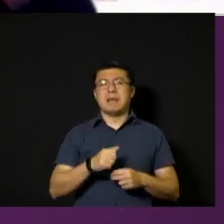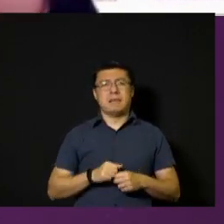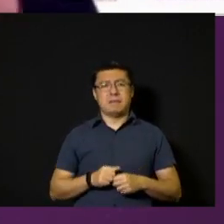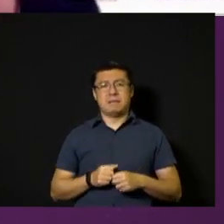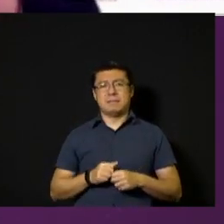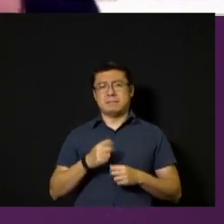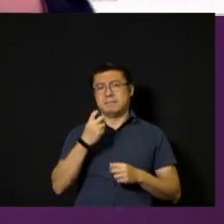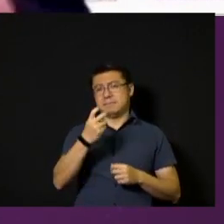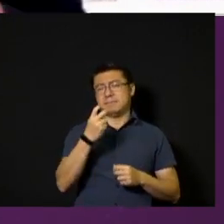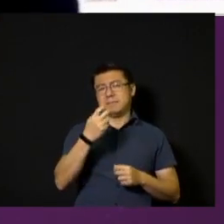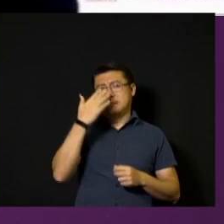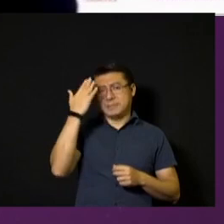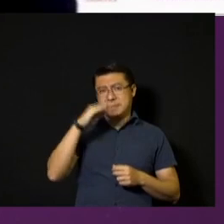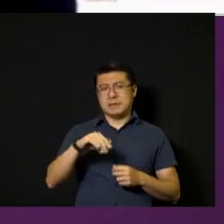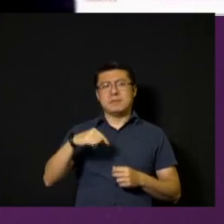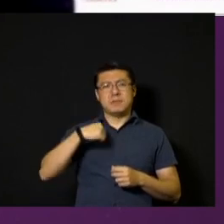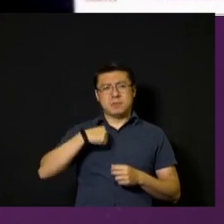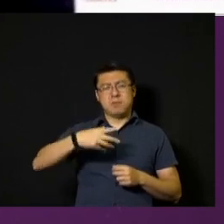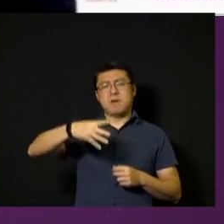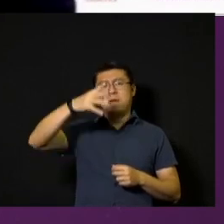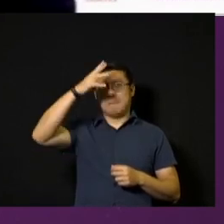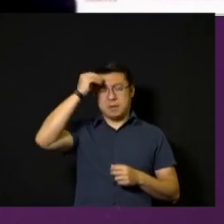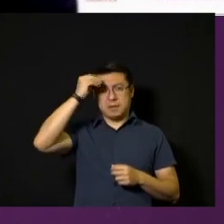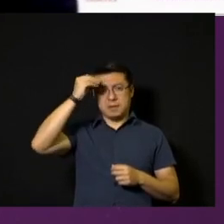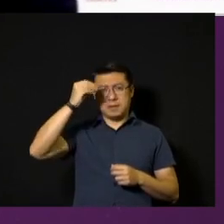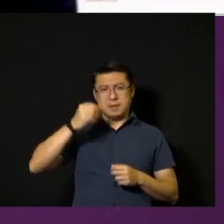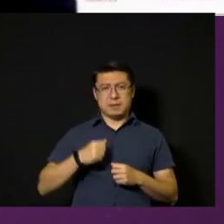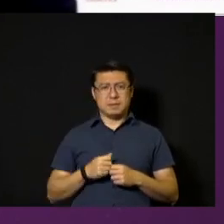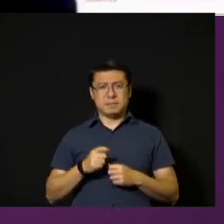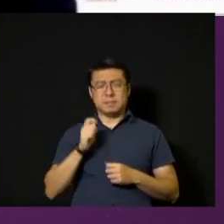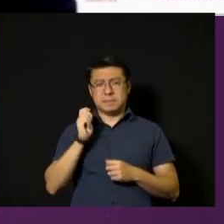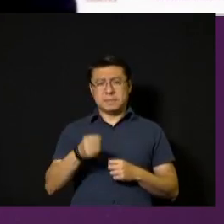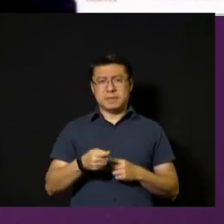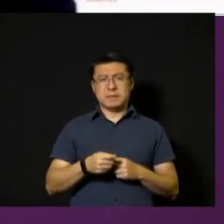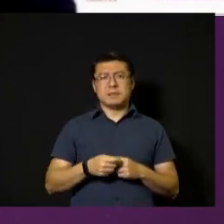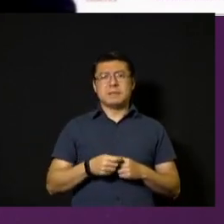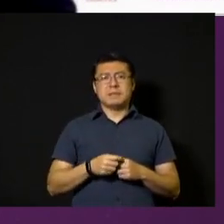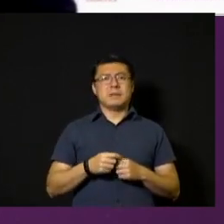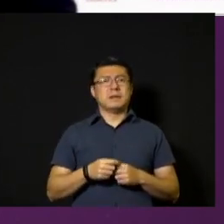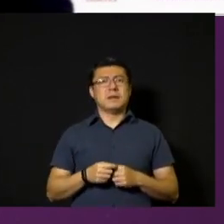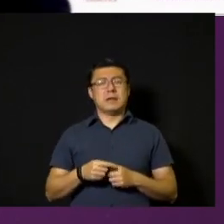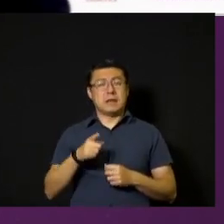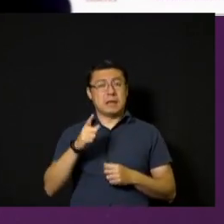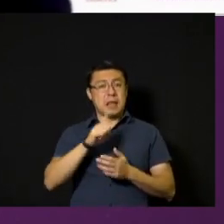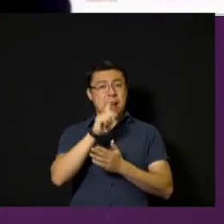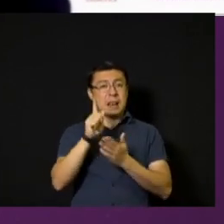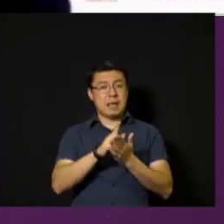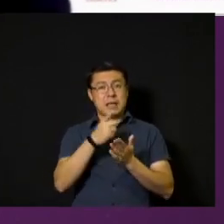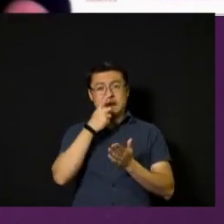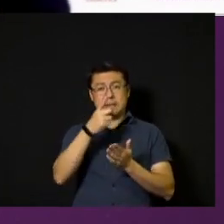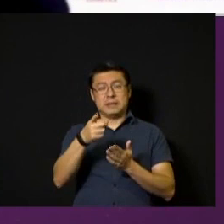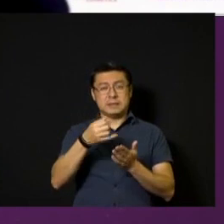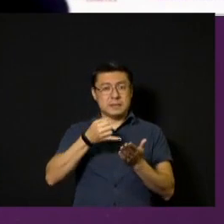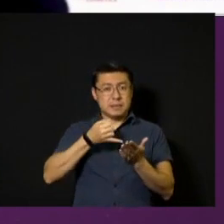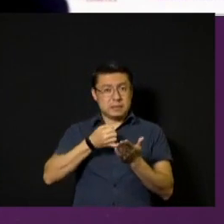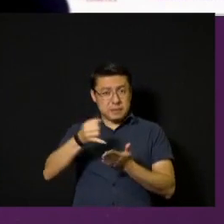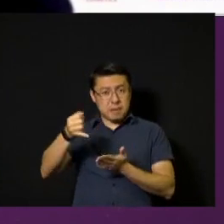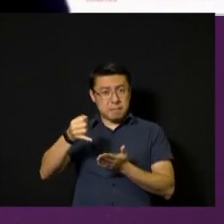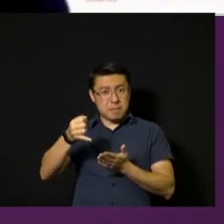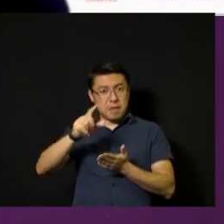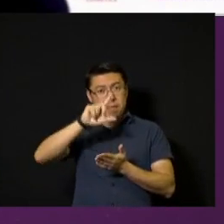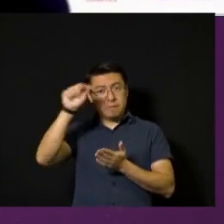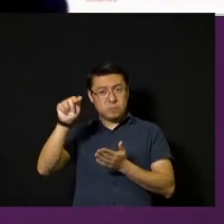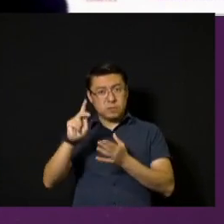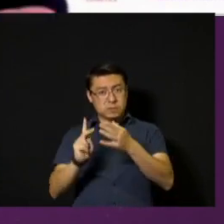impatient, anxiety, and what I've learned here is being constant enough, because there's a law: sow